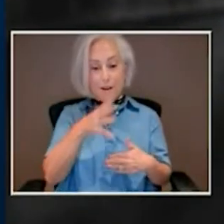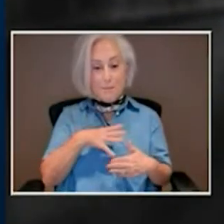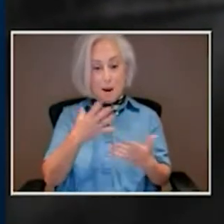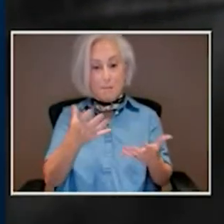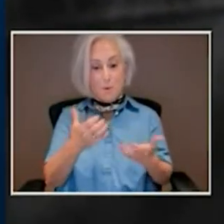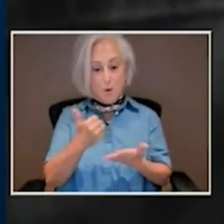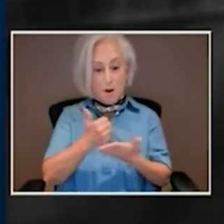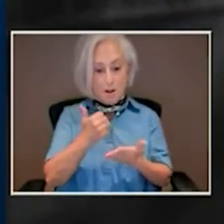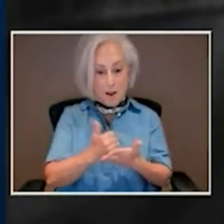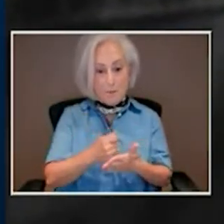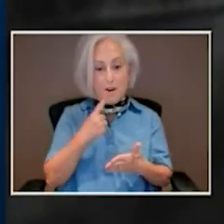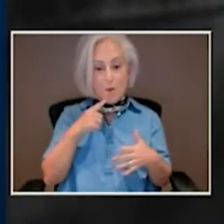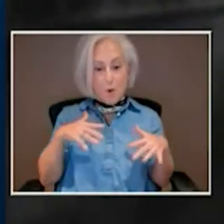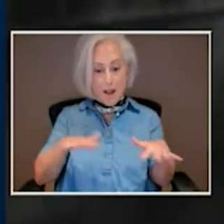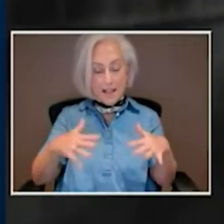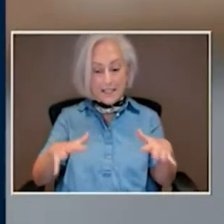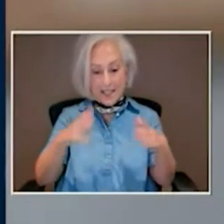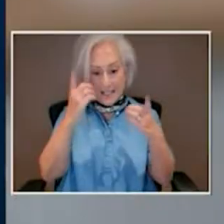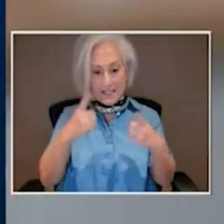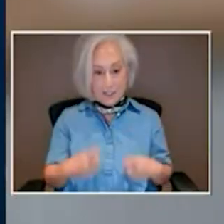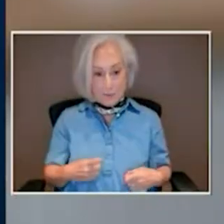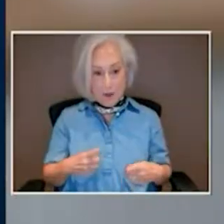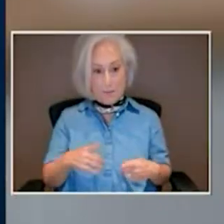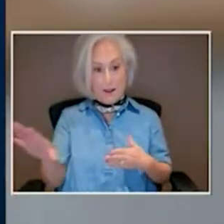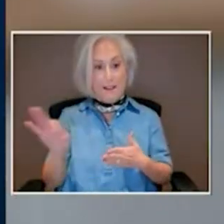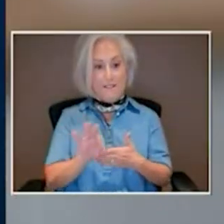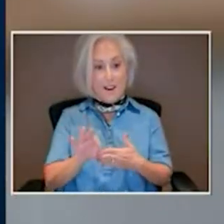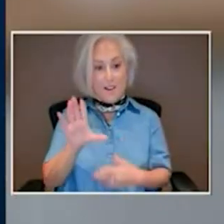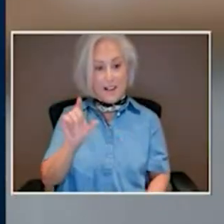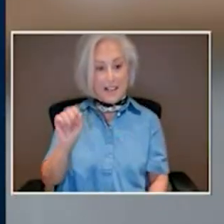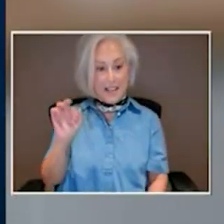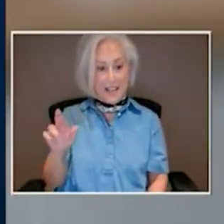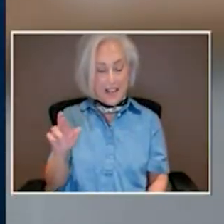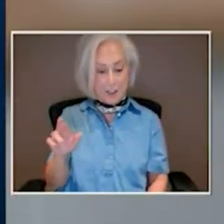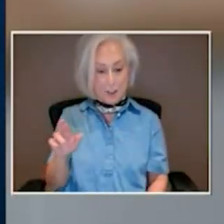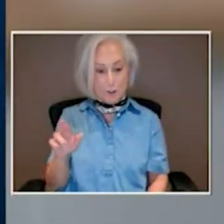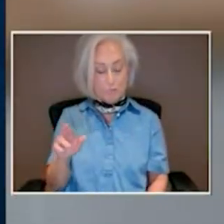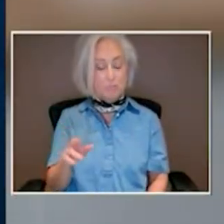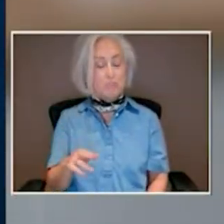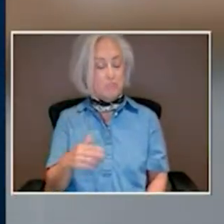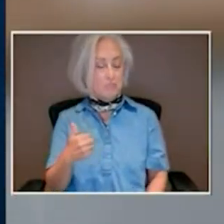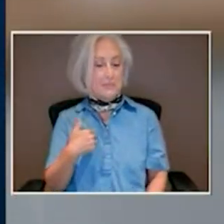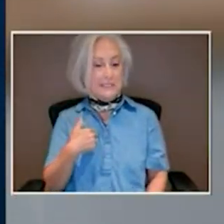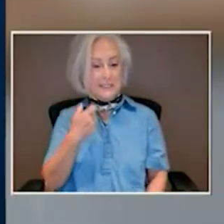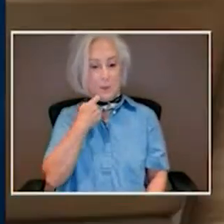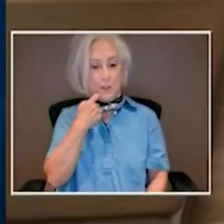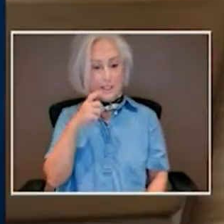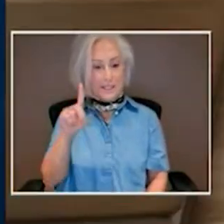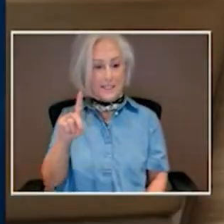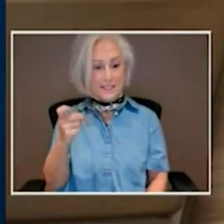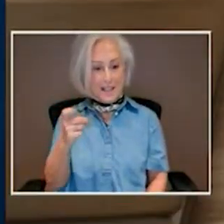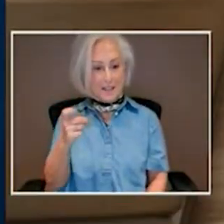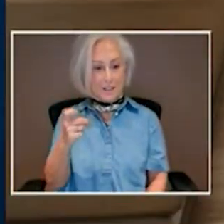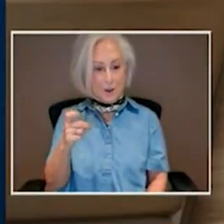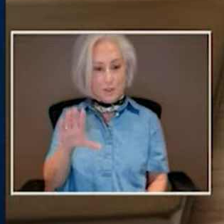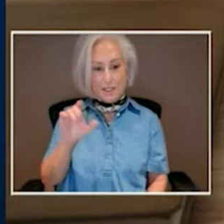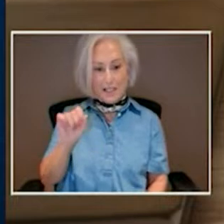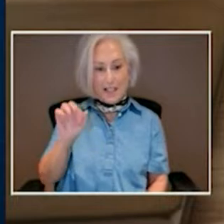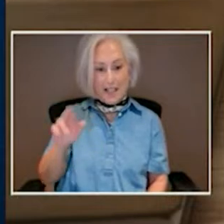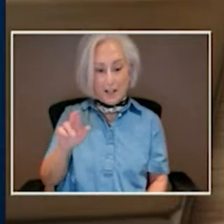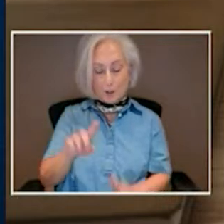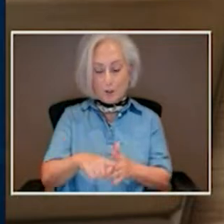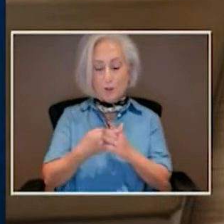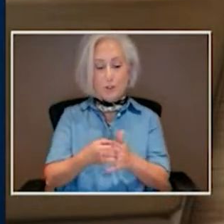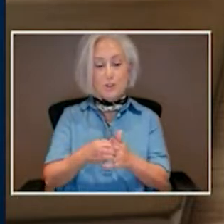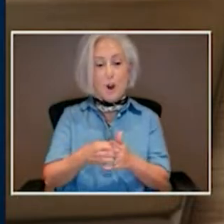depression, discovering cancer. I was recently diagnosed with breast cancer, and I start chemo next week. Going through chemo